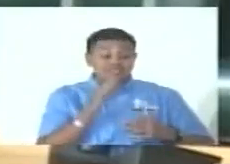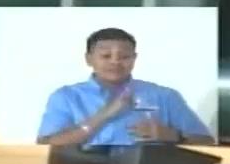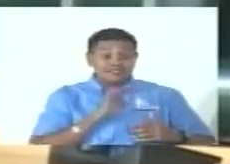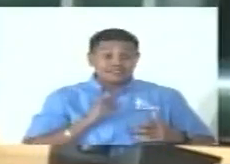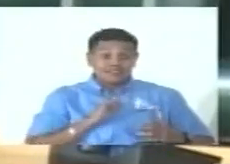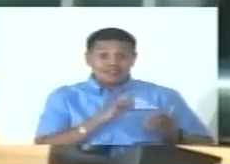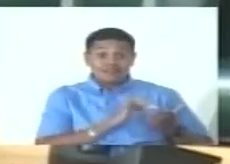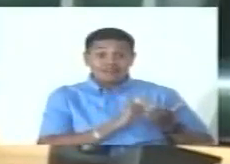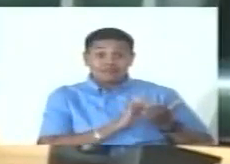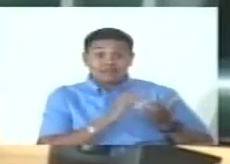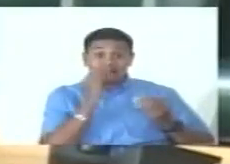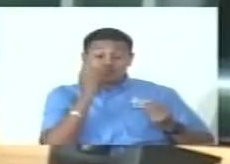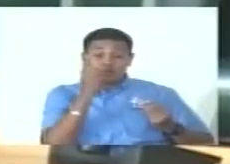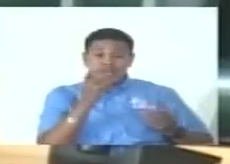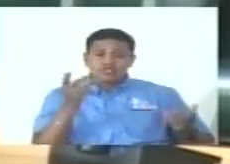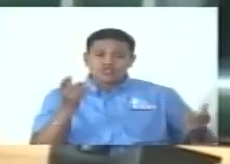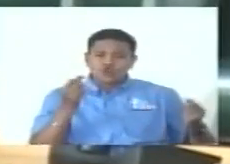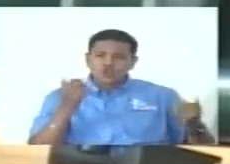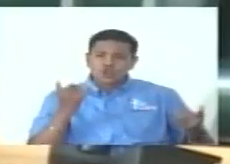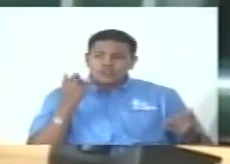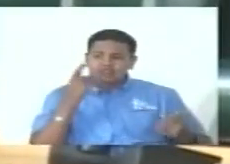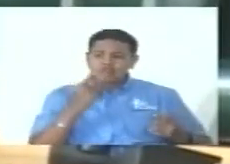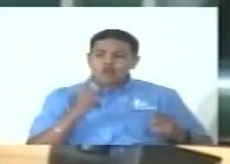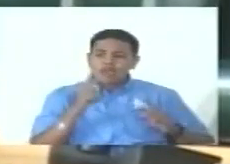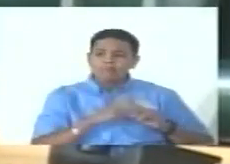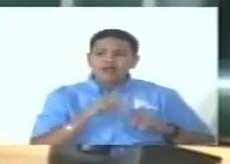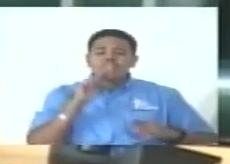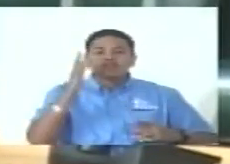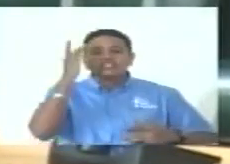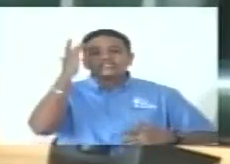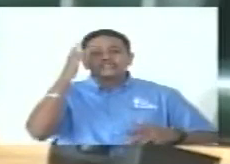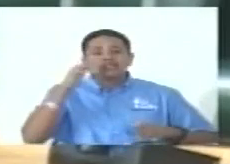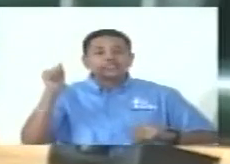is being done is if you apply for sick leave,